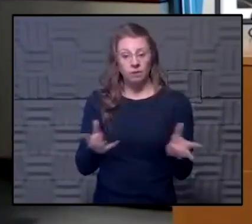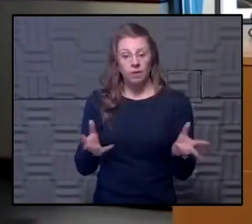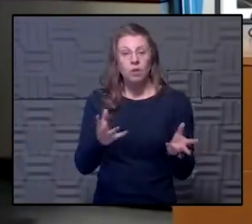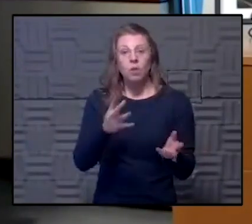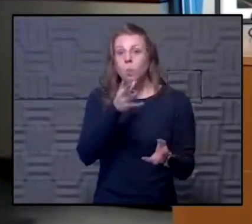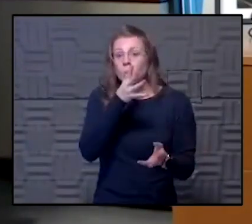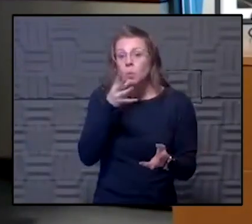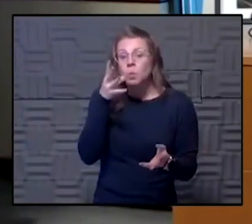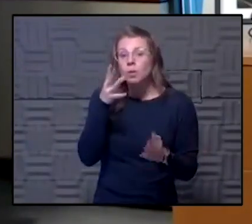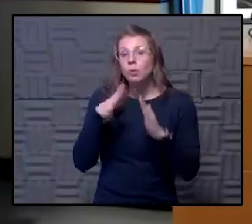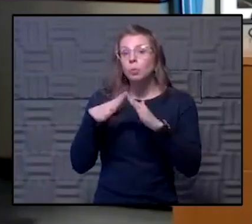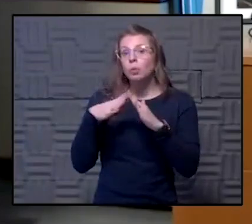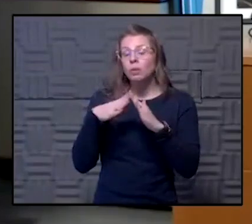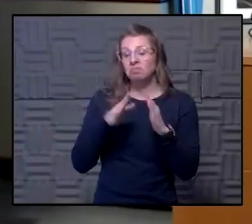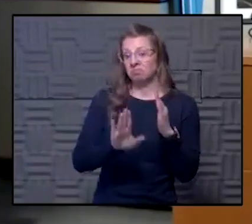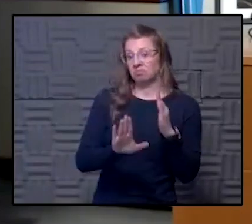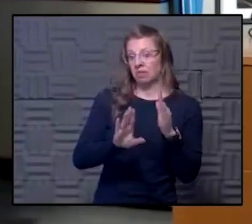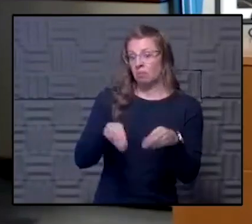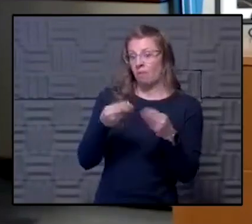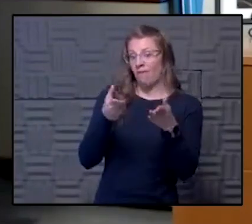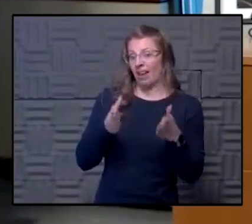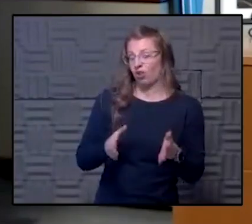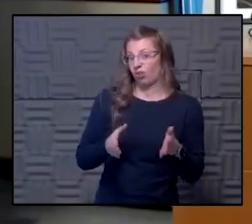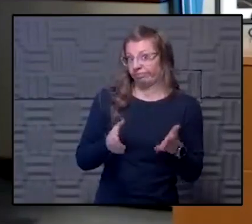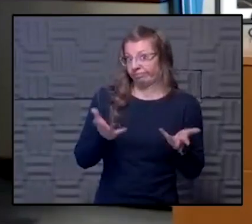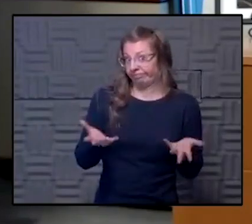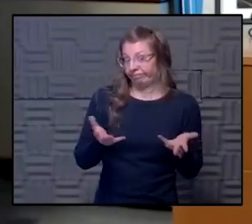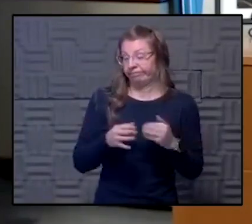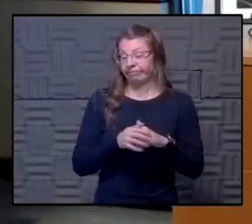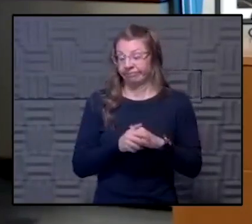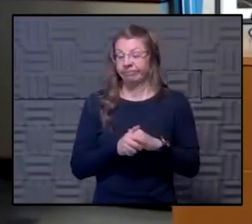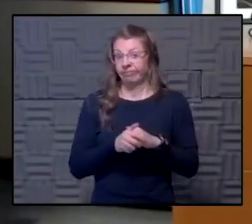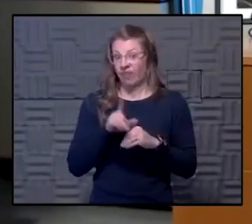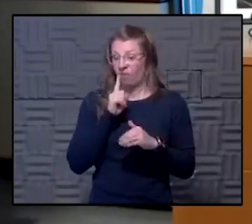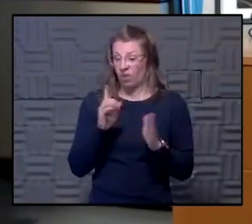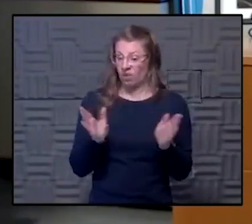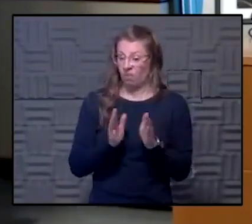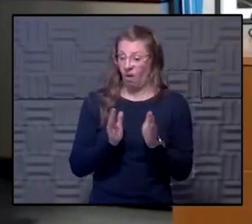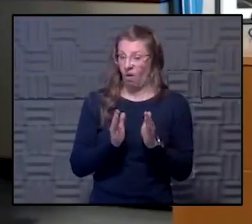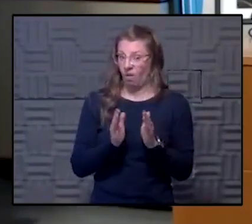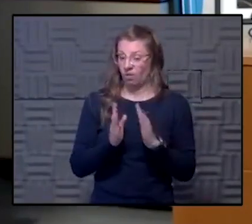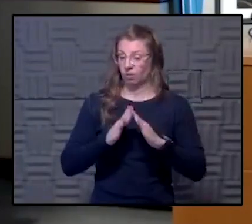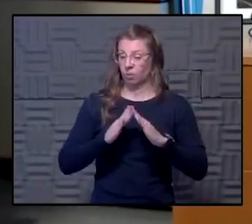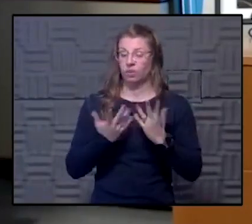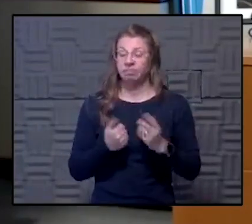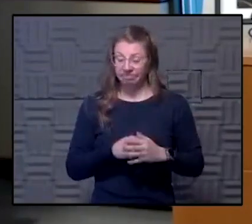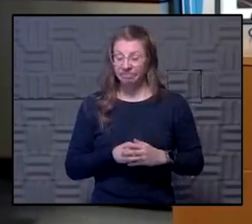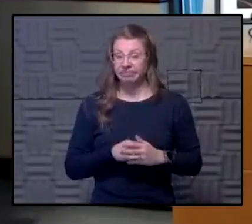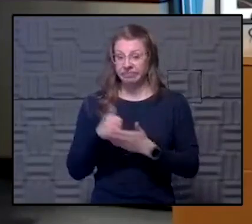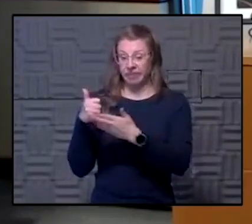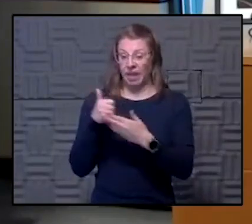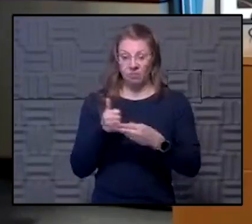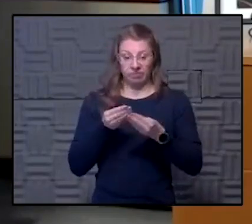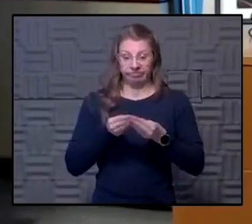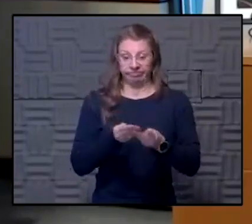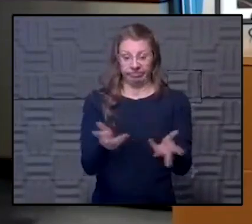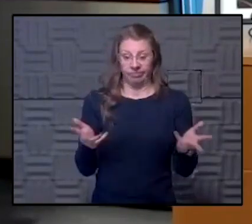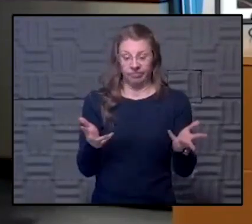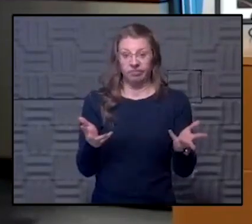communities that might be their provider, if you think of it that way, in a very small community. So it helps to distribute it into